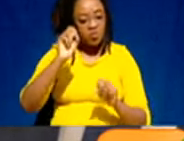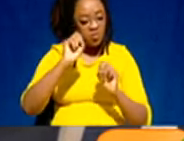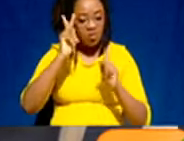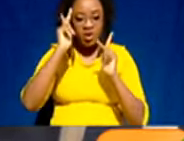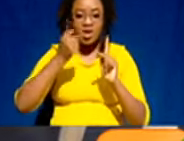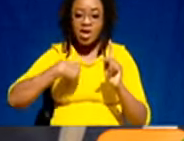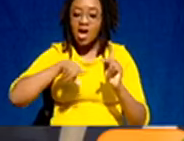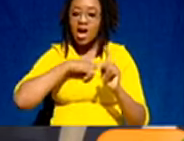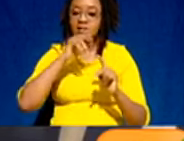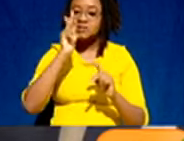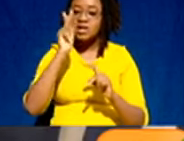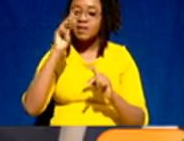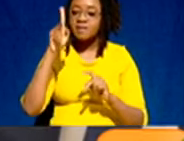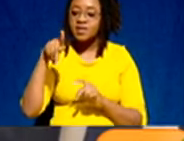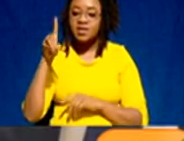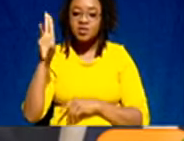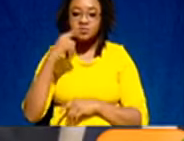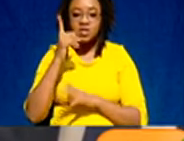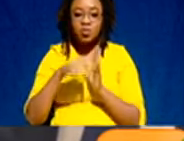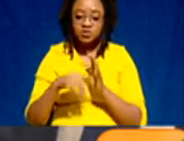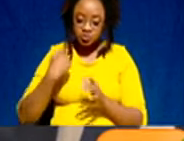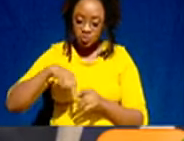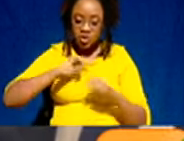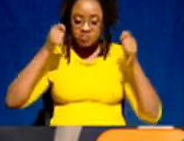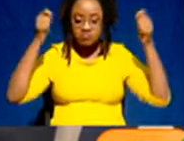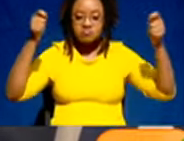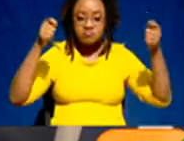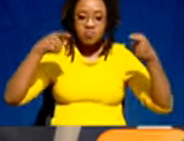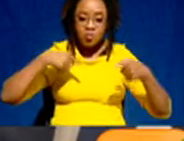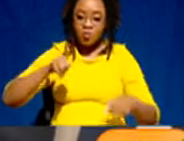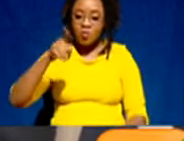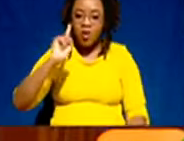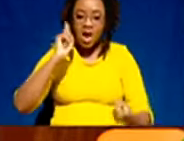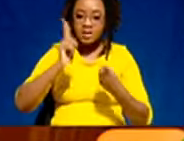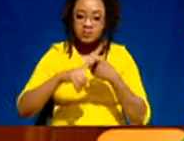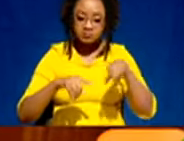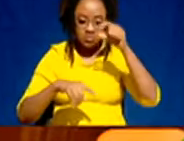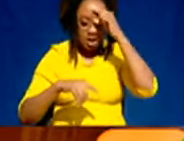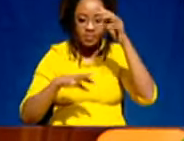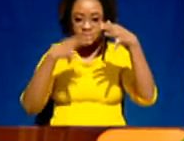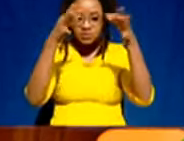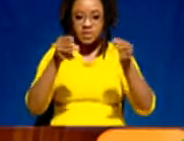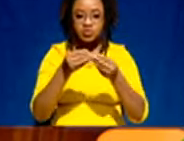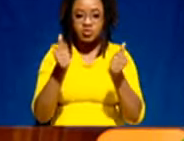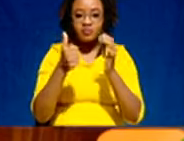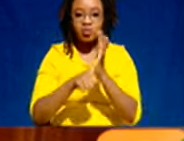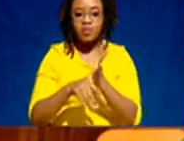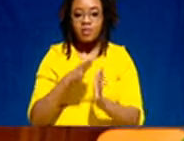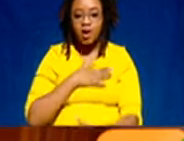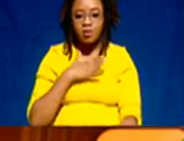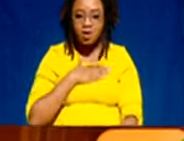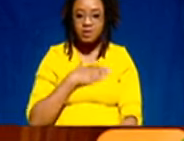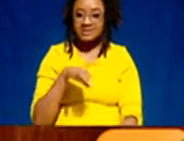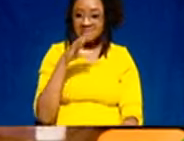we'll continue being out until the government sits down and be ready to resolve the issues we have. The Council of Governors on Wednesday held